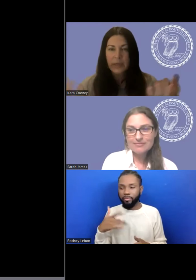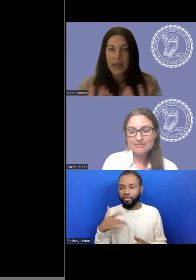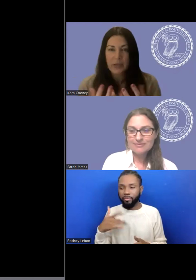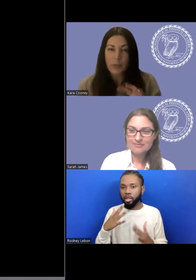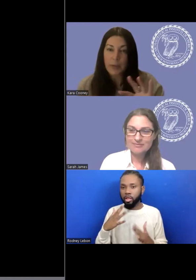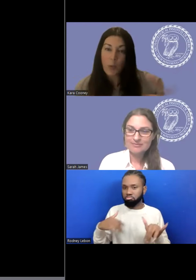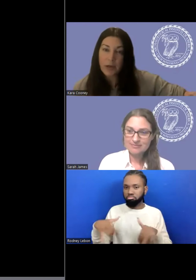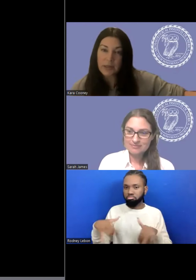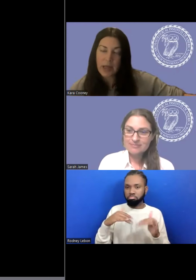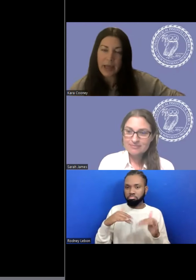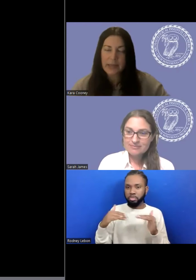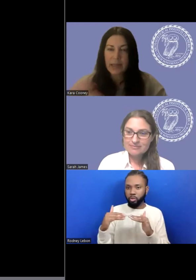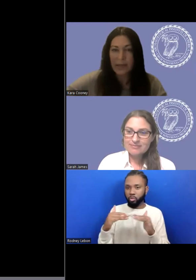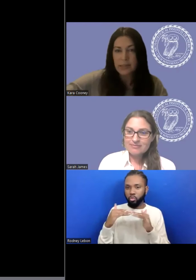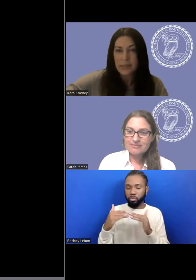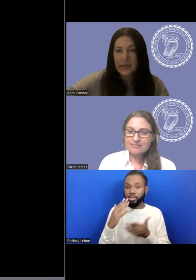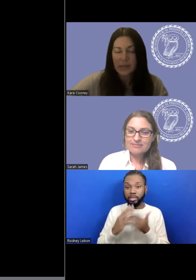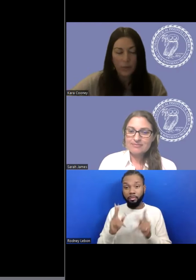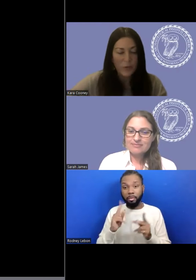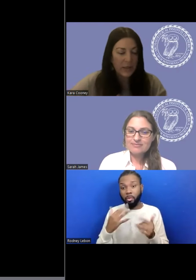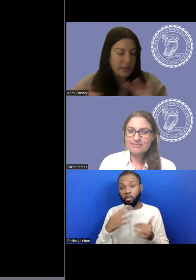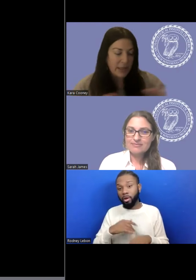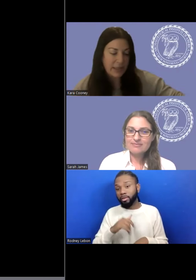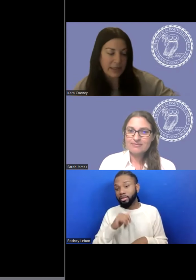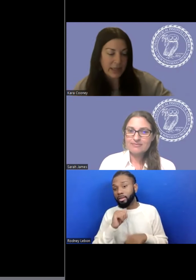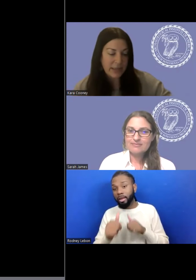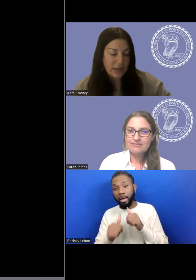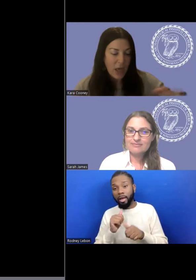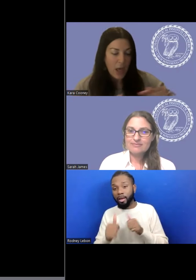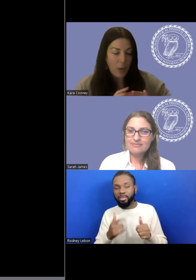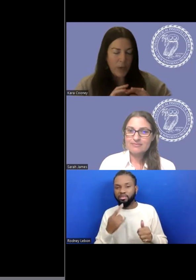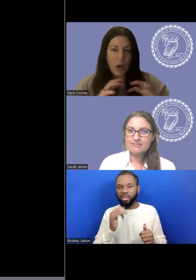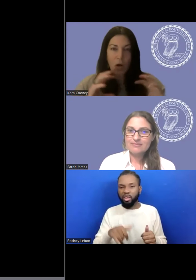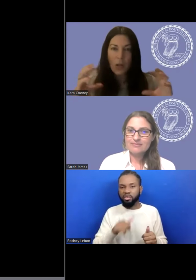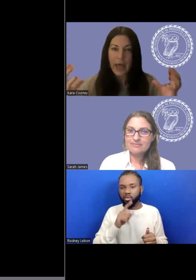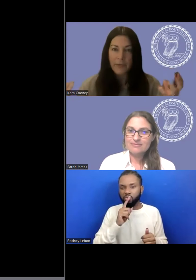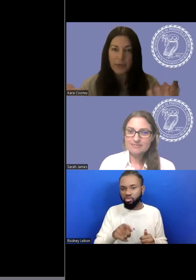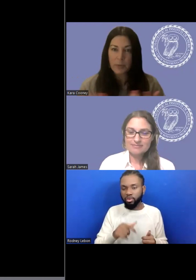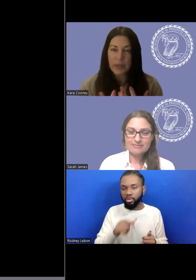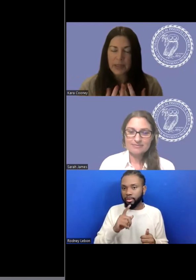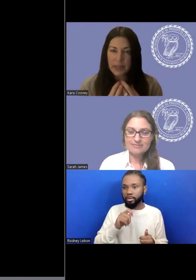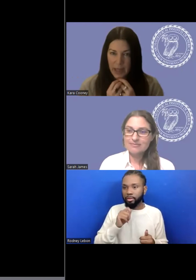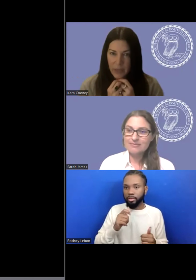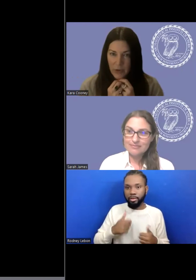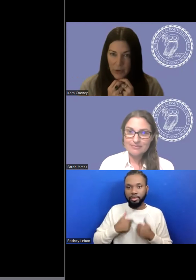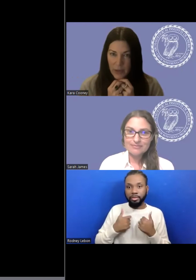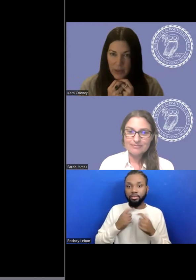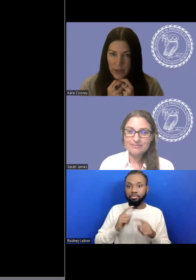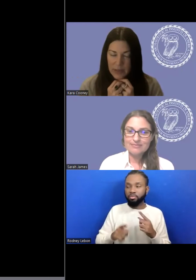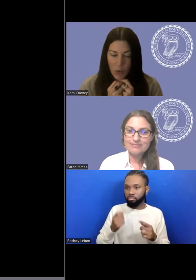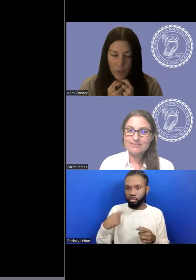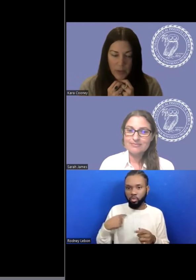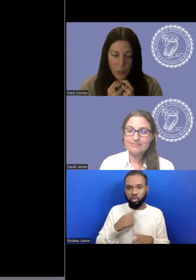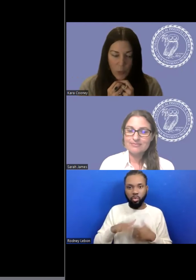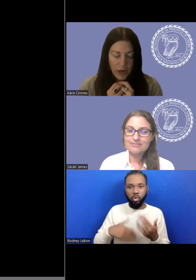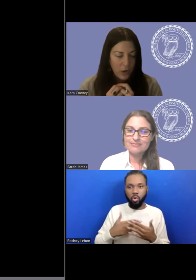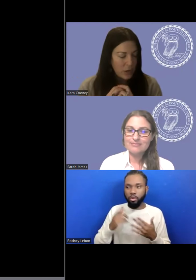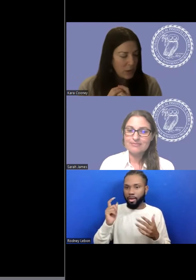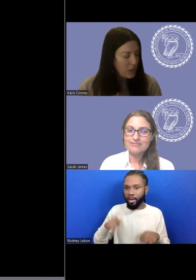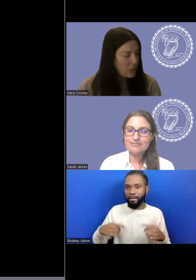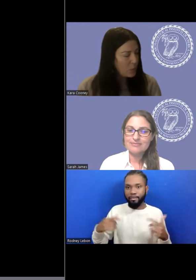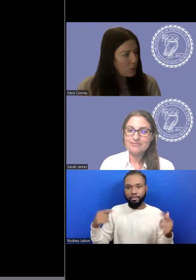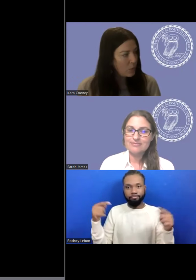coming together. Some people want to deny it, say it isn't real, it doesn't exist, but we all have to be together in this moment